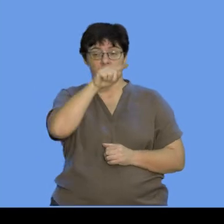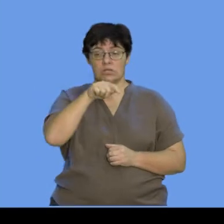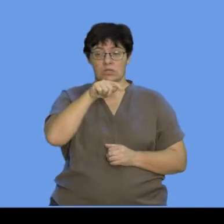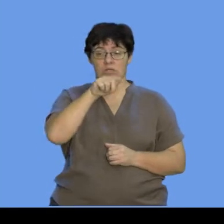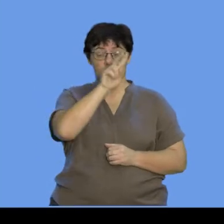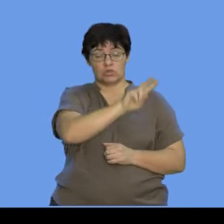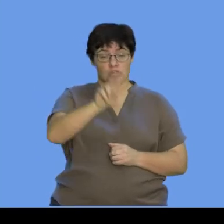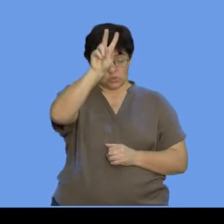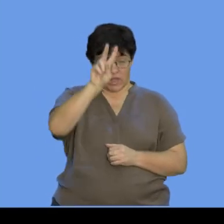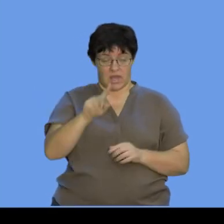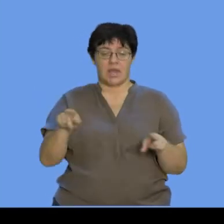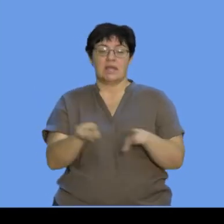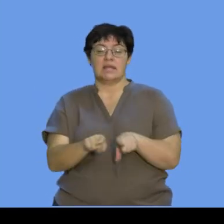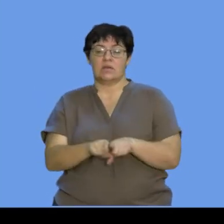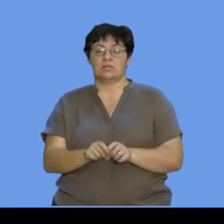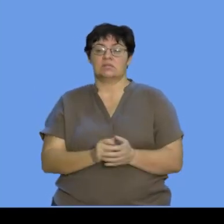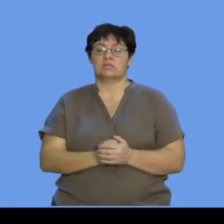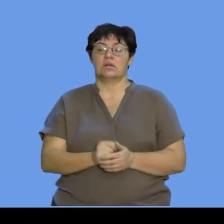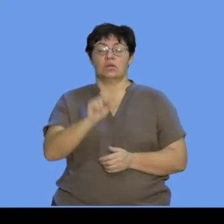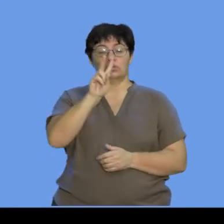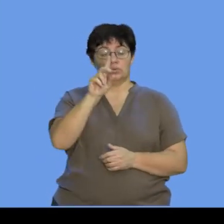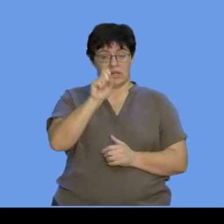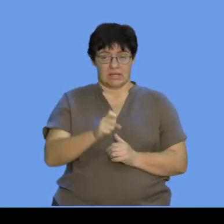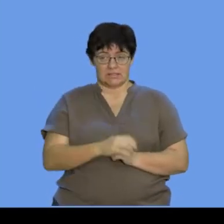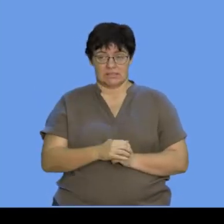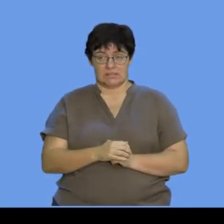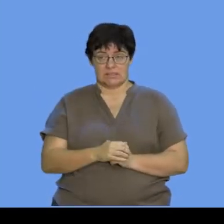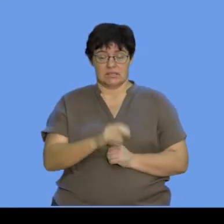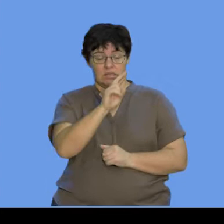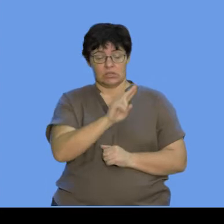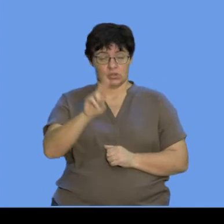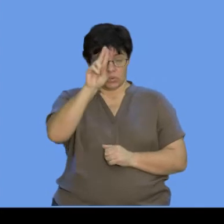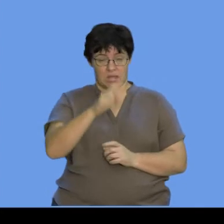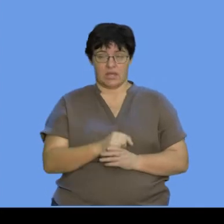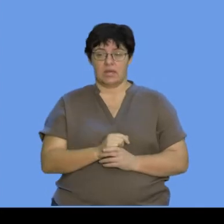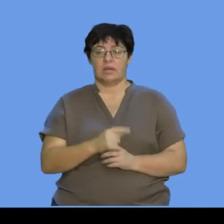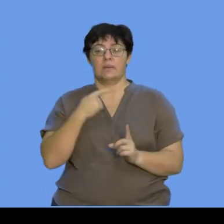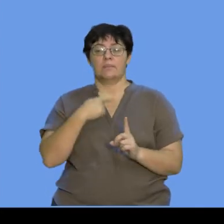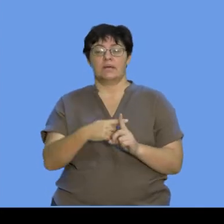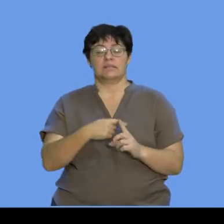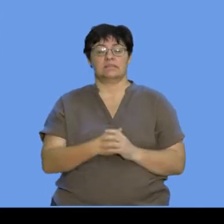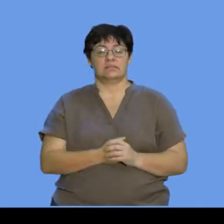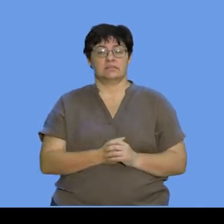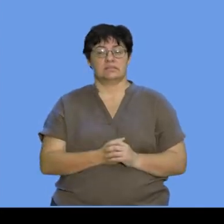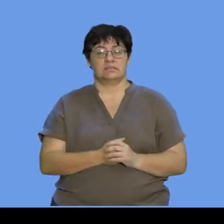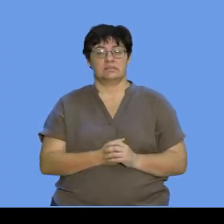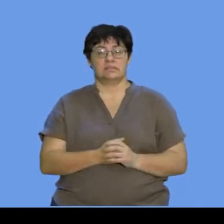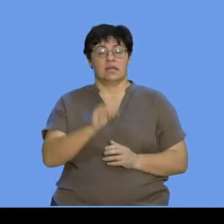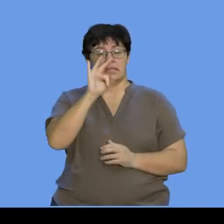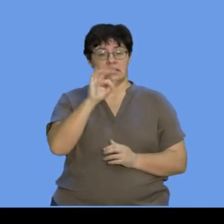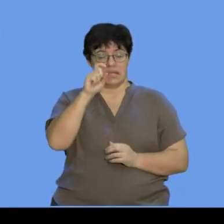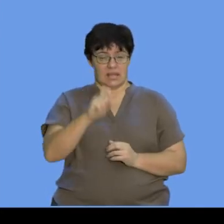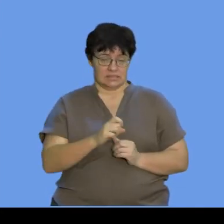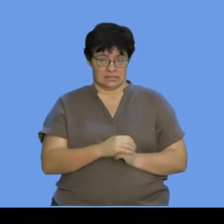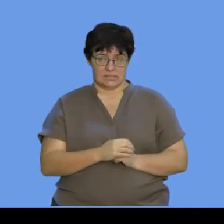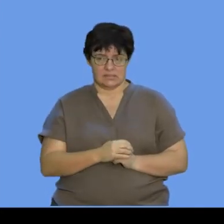QP squared will then be equals to 2x, all of this squared plus